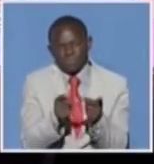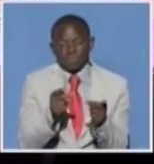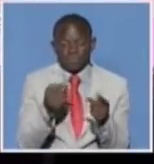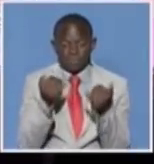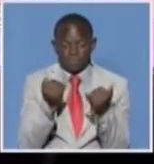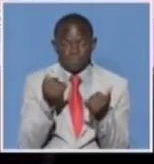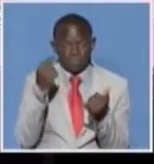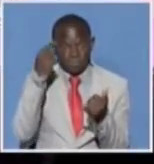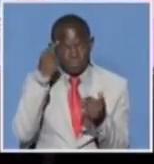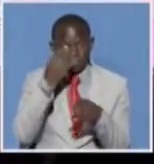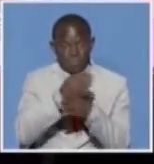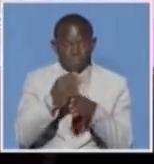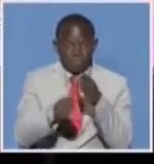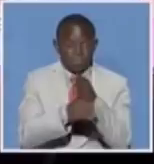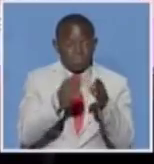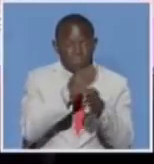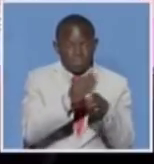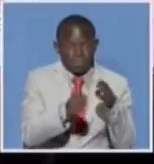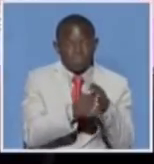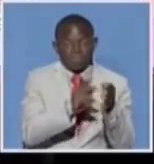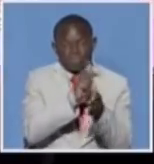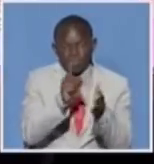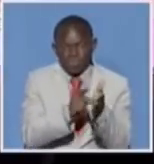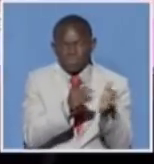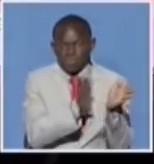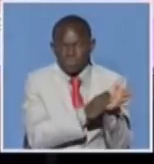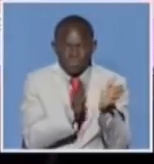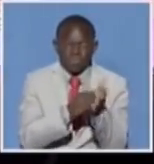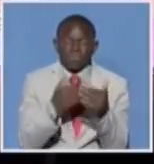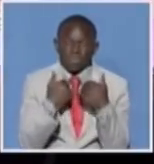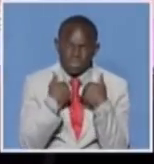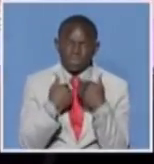infrastructure, as a strategy within the ministry.